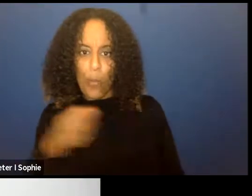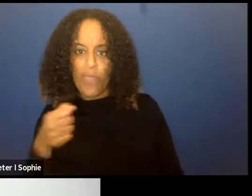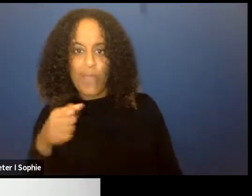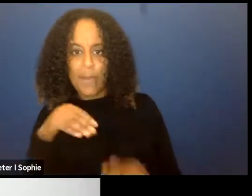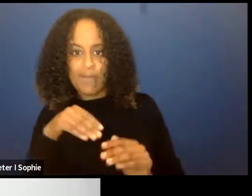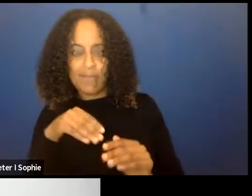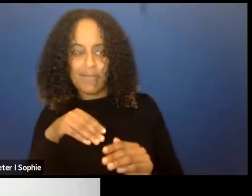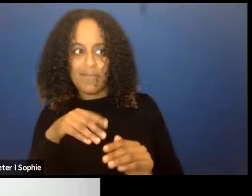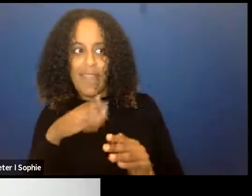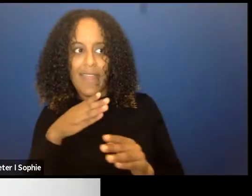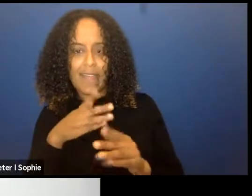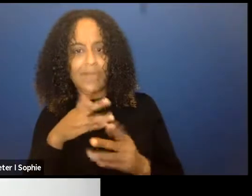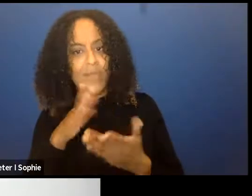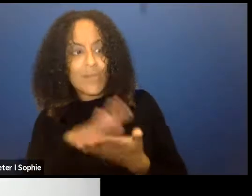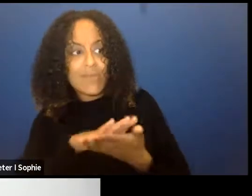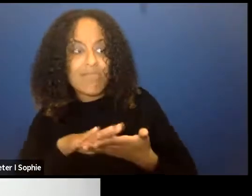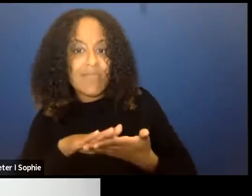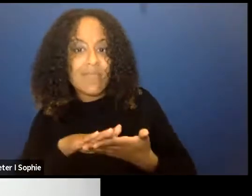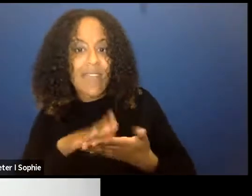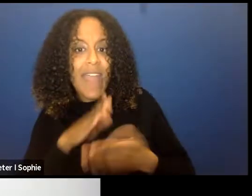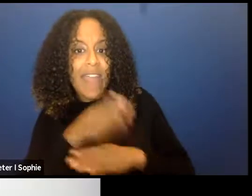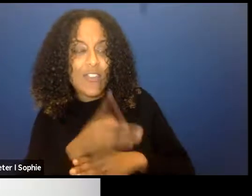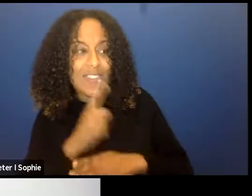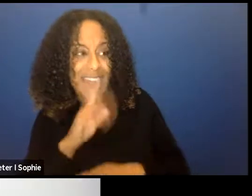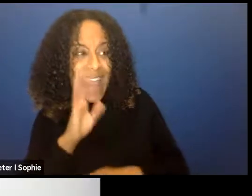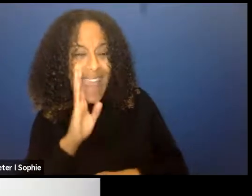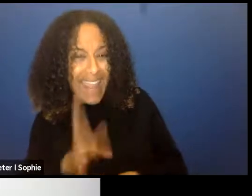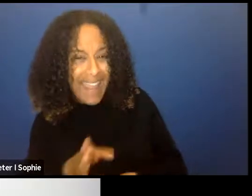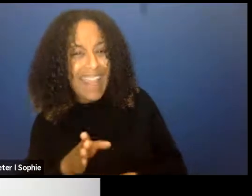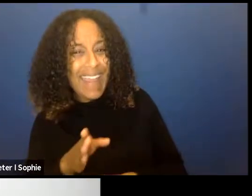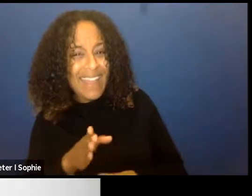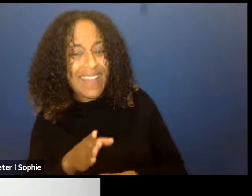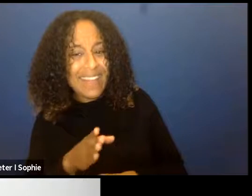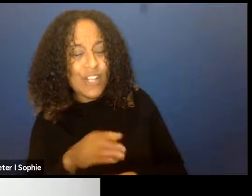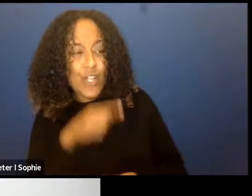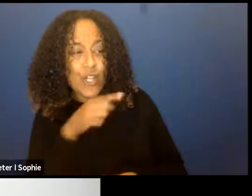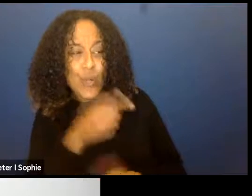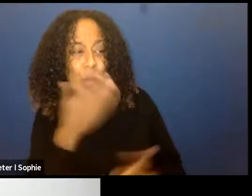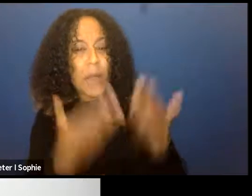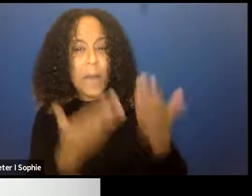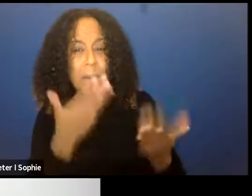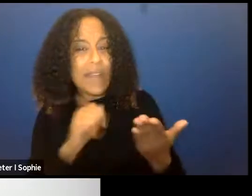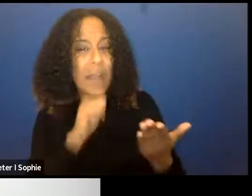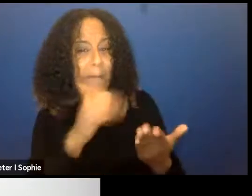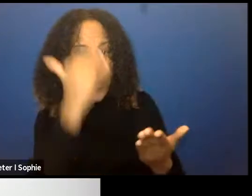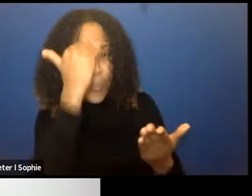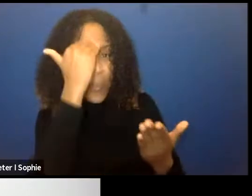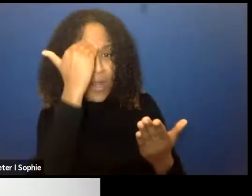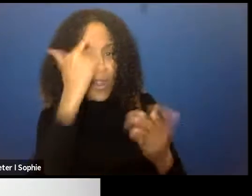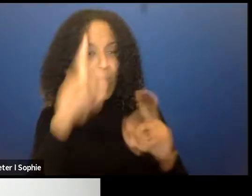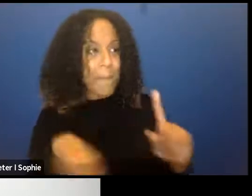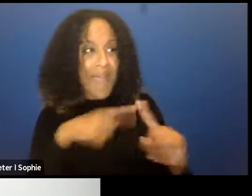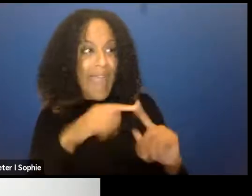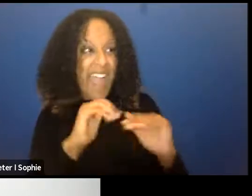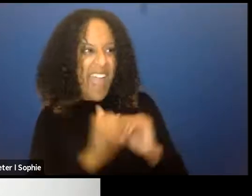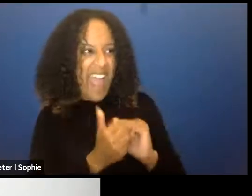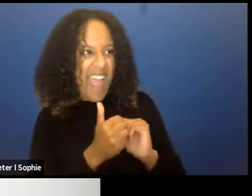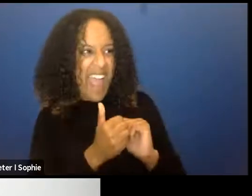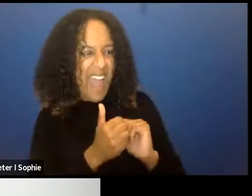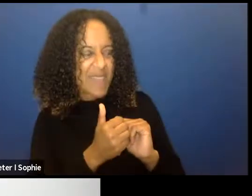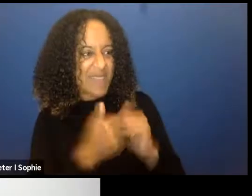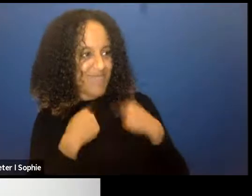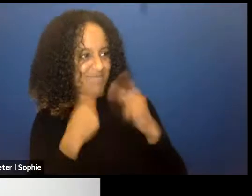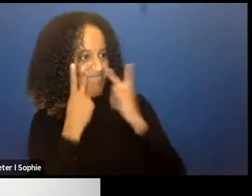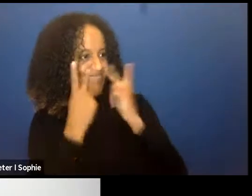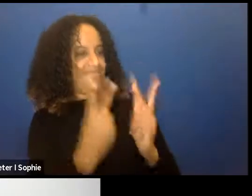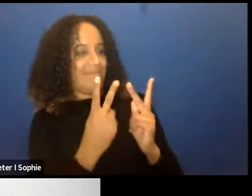kindly afterwards. And I just said, hey, you may not be aware of how this came across, but let